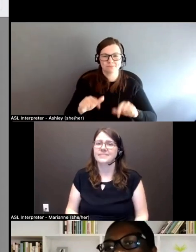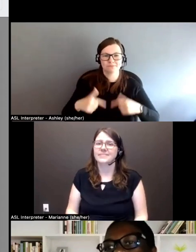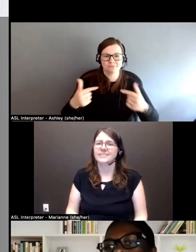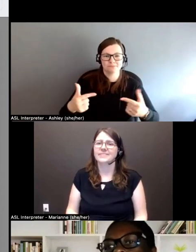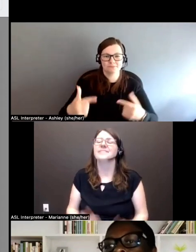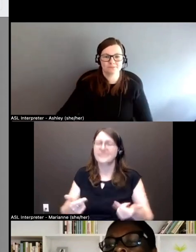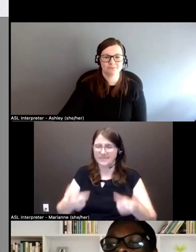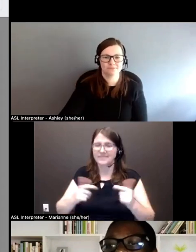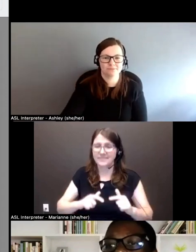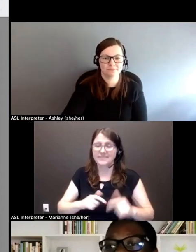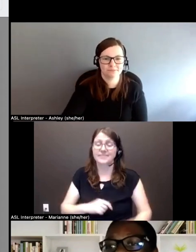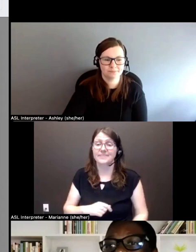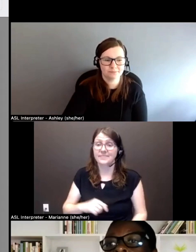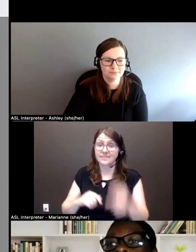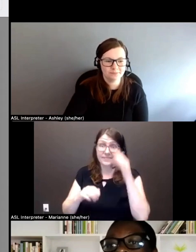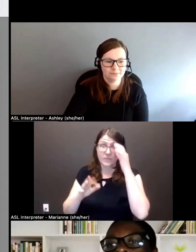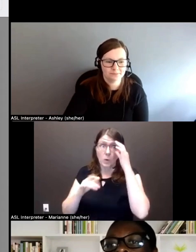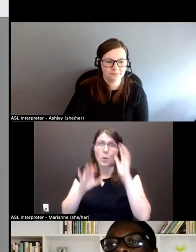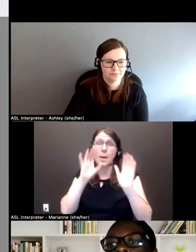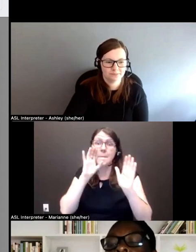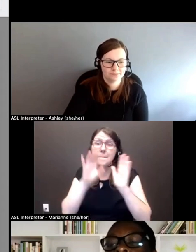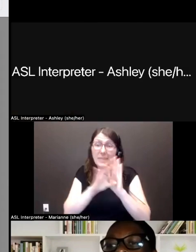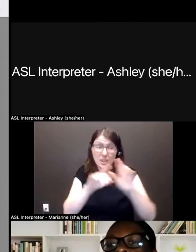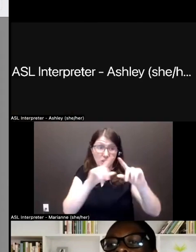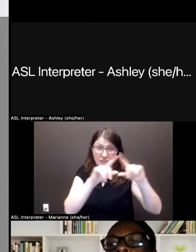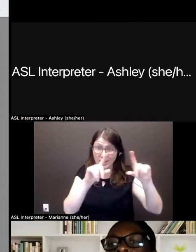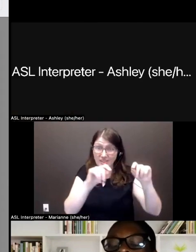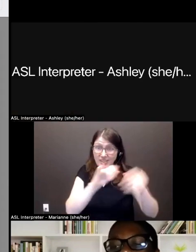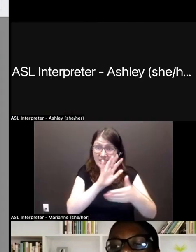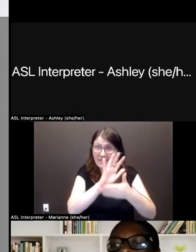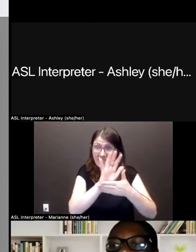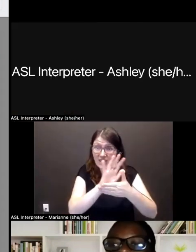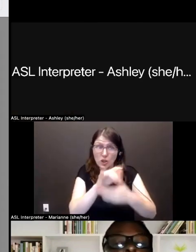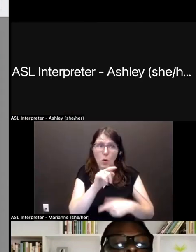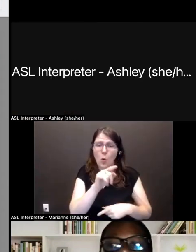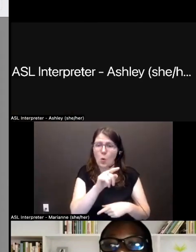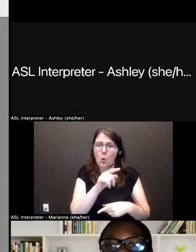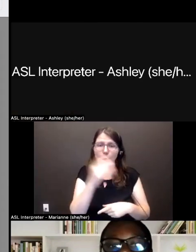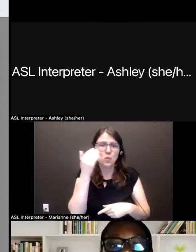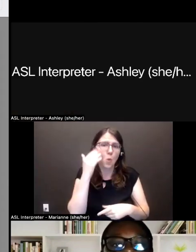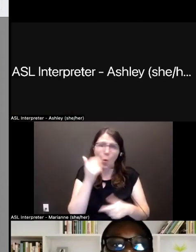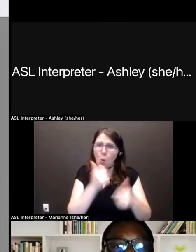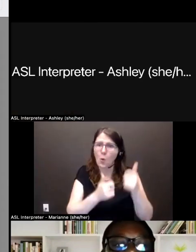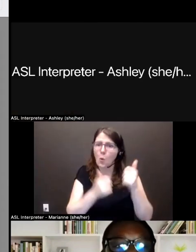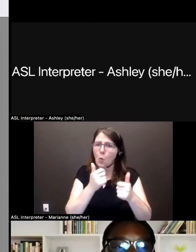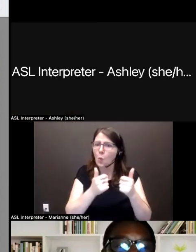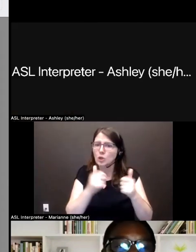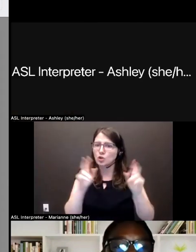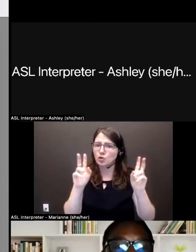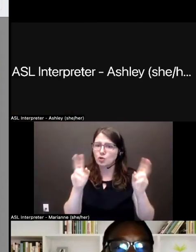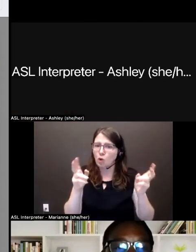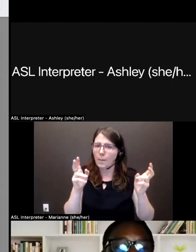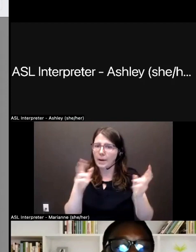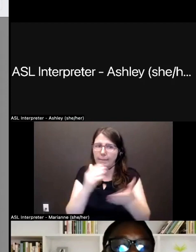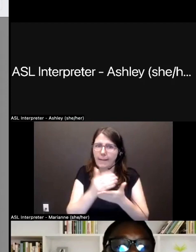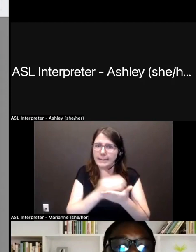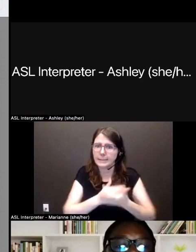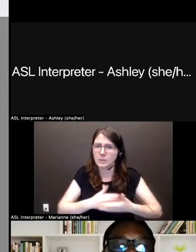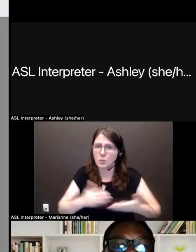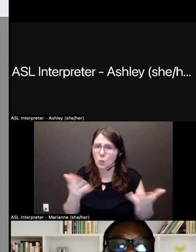lesson they will be looking at. So it is very, I try to make it very user-friendly.